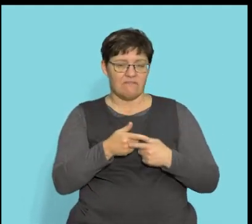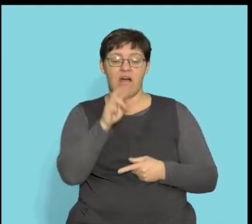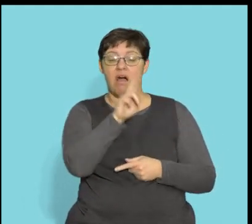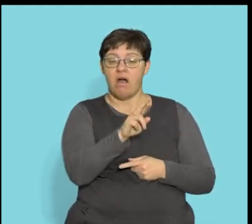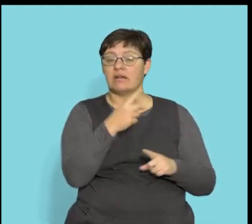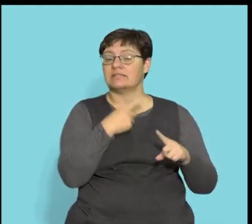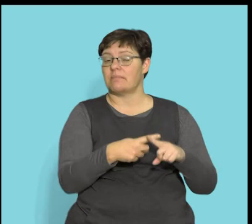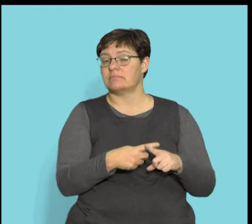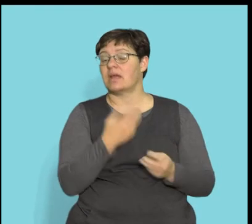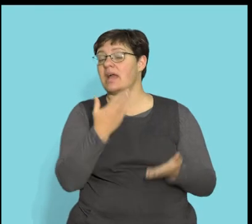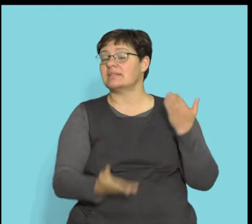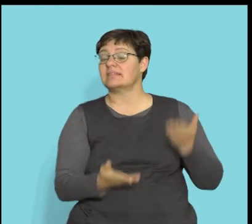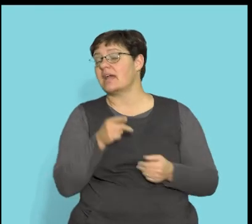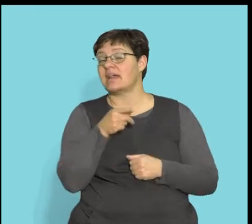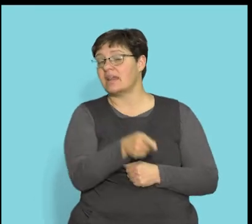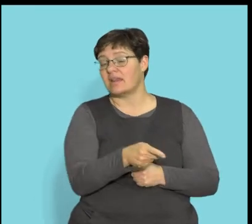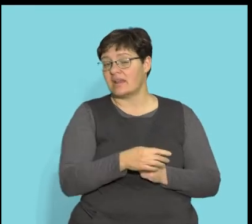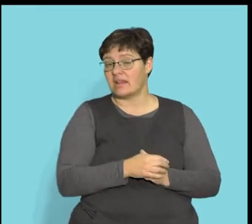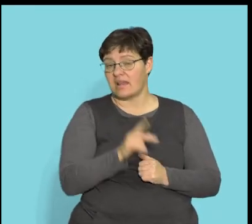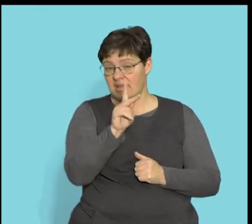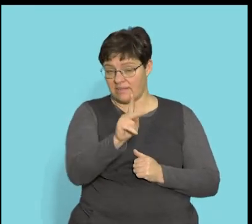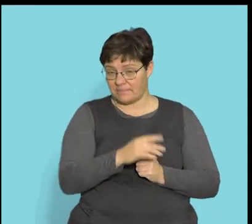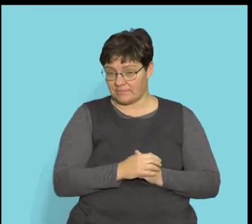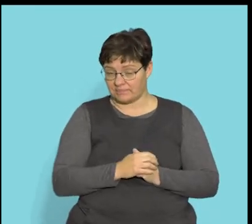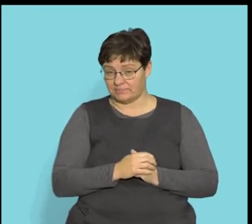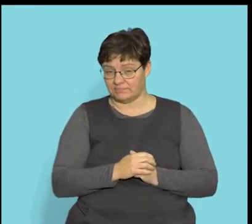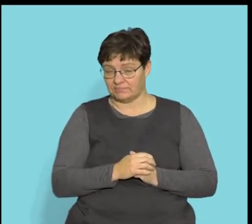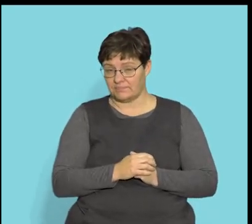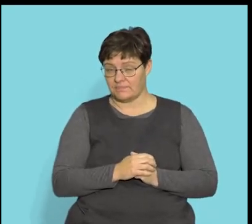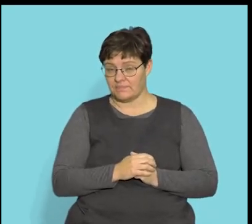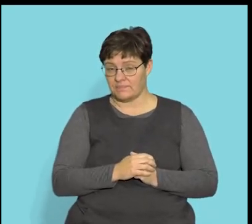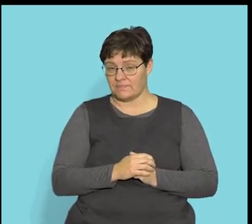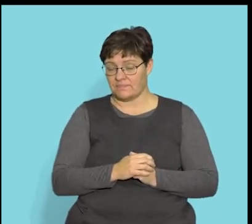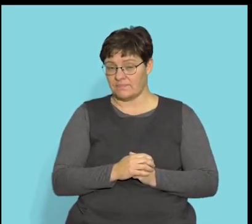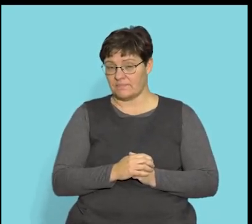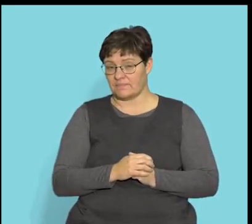the radius is multiplied by a scale factor of k?